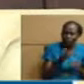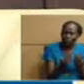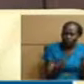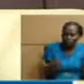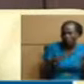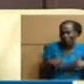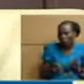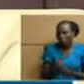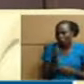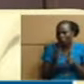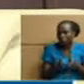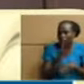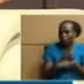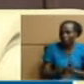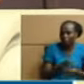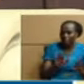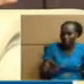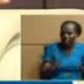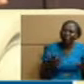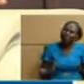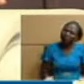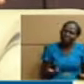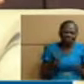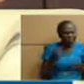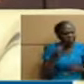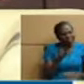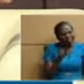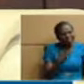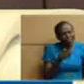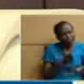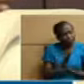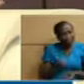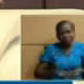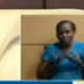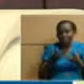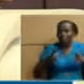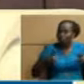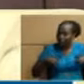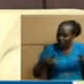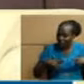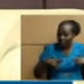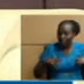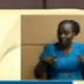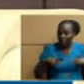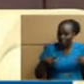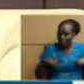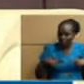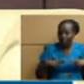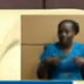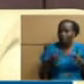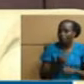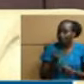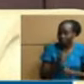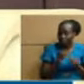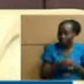for dependents. So does it actually provide the retirement benefit it is supposed to provide, in